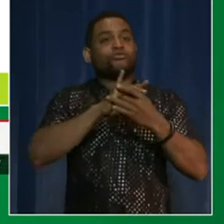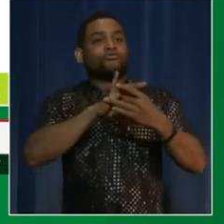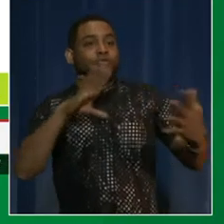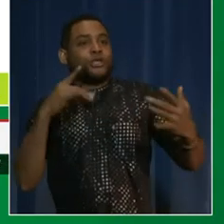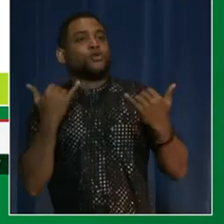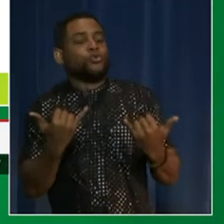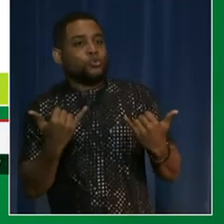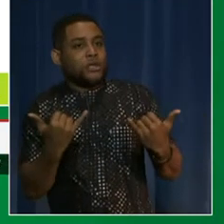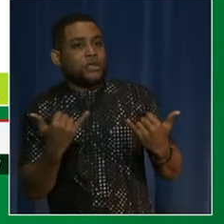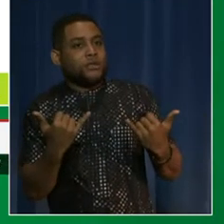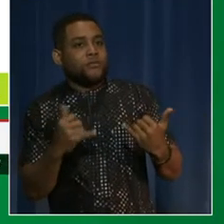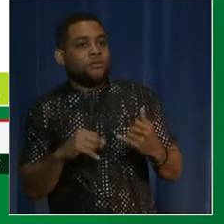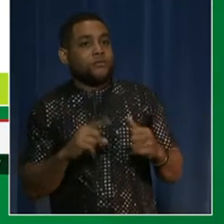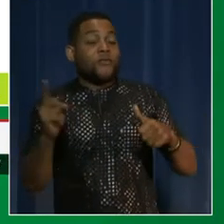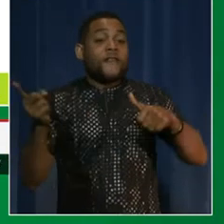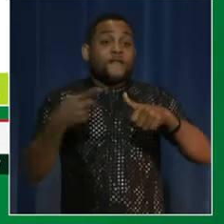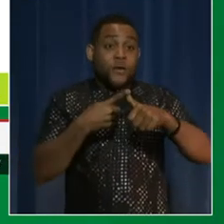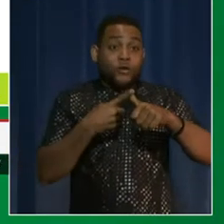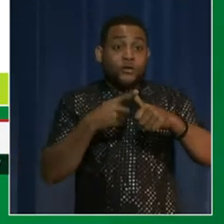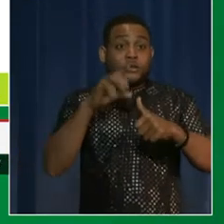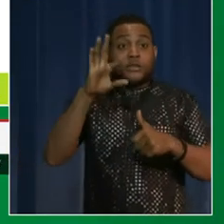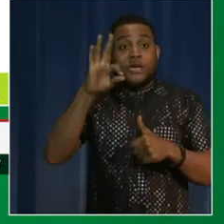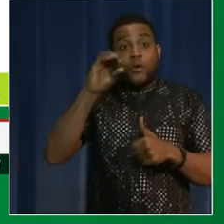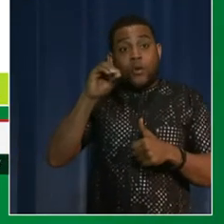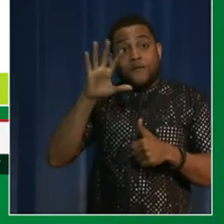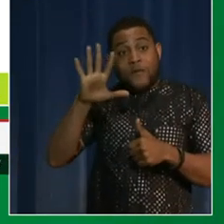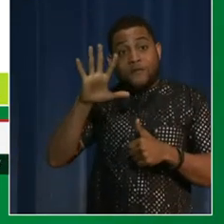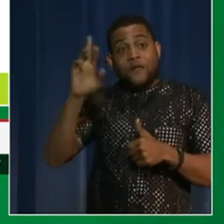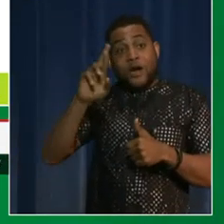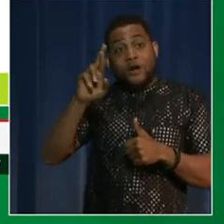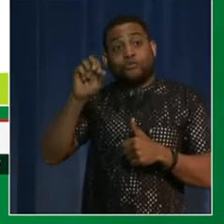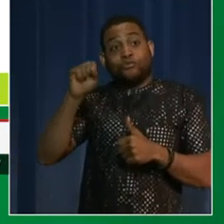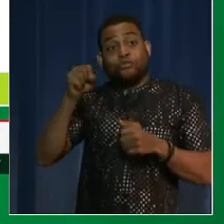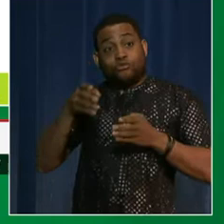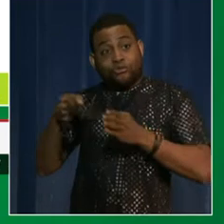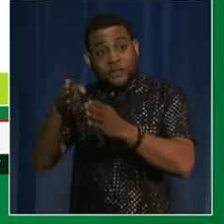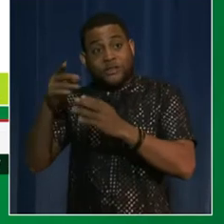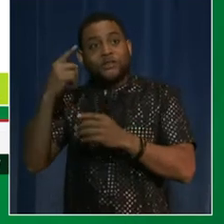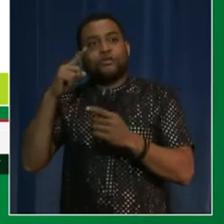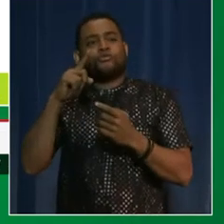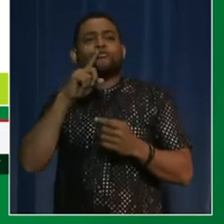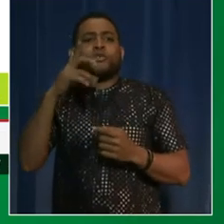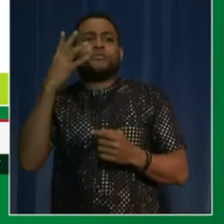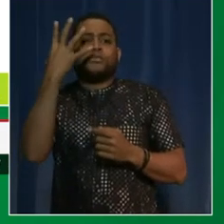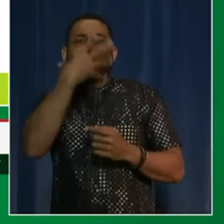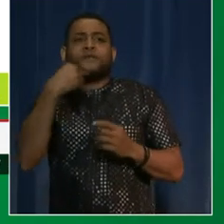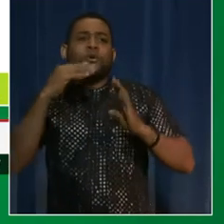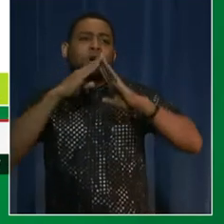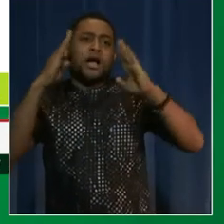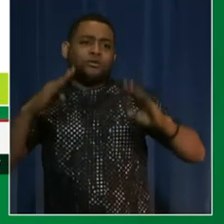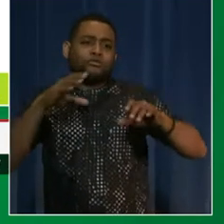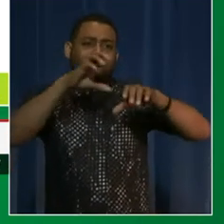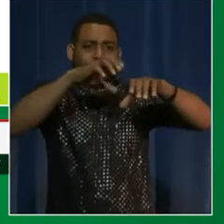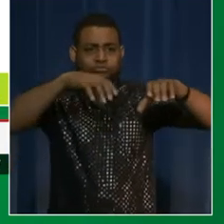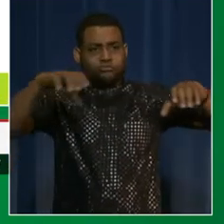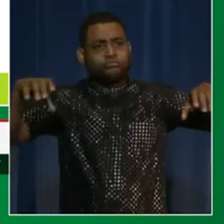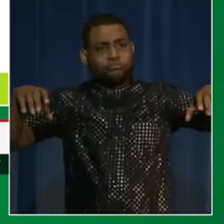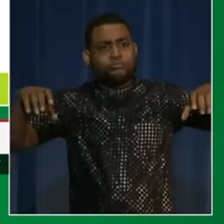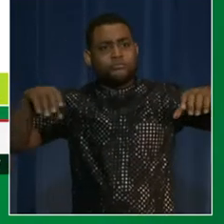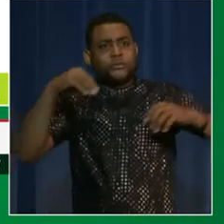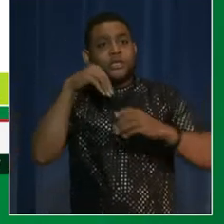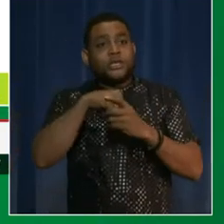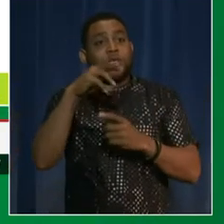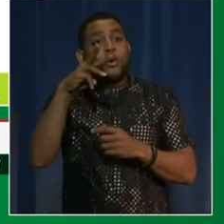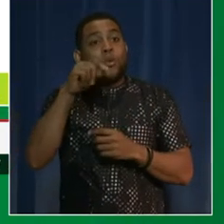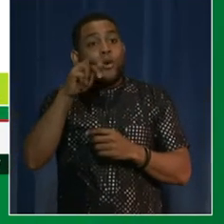is 905 R Street Northwest. It's a beautiful row home rehab opportunity located in Ward 6, right across the street from the